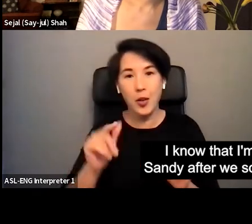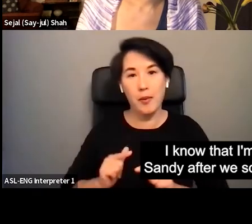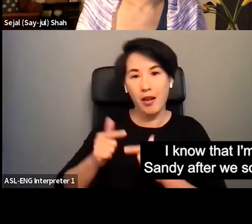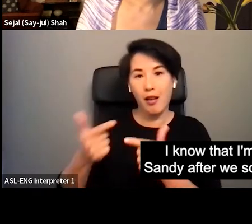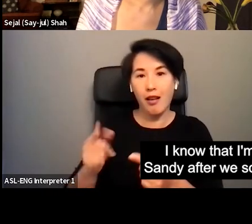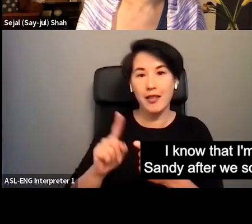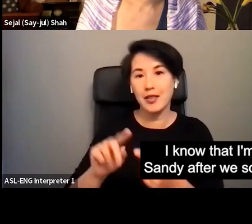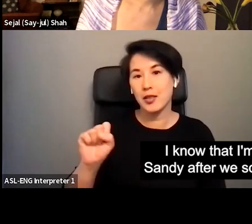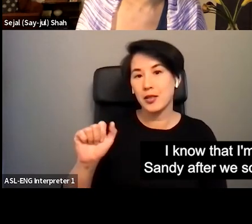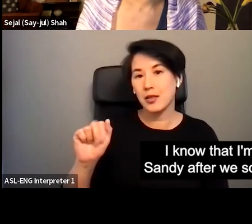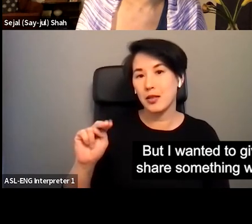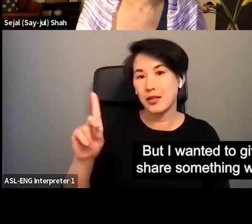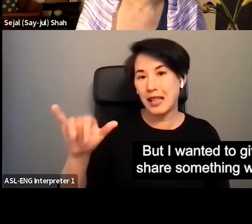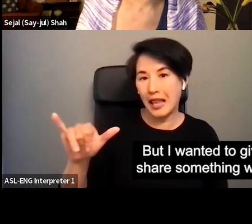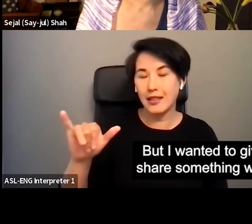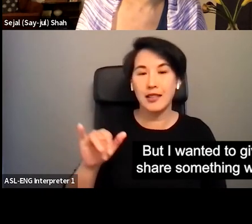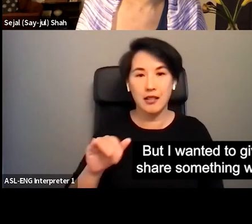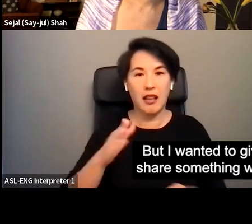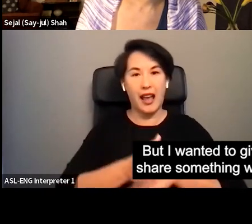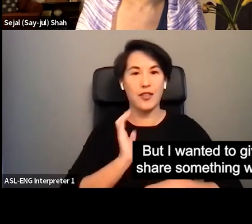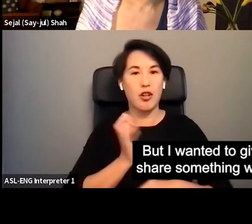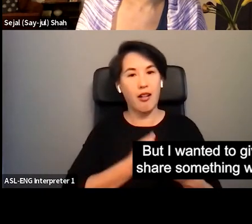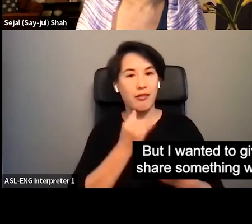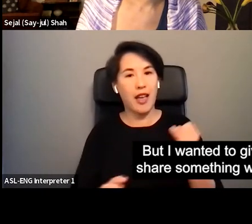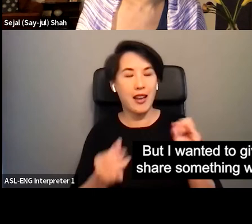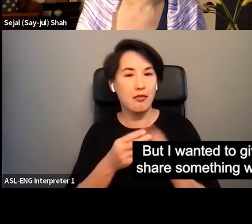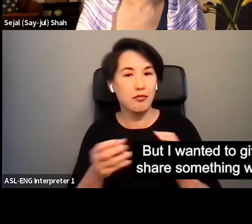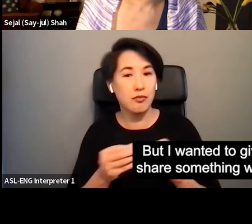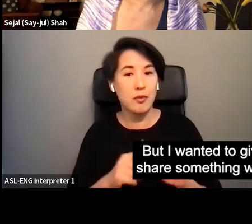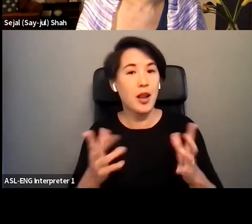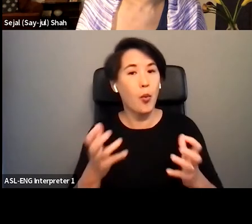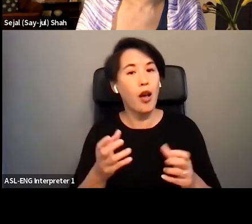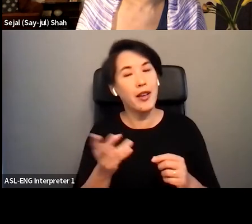after we sort of give our final remarks, but I wanted to give each of you a moment to share something